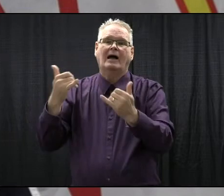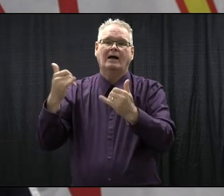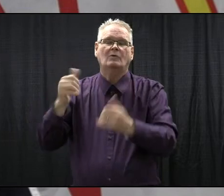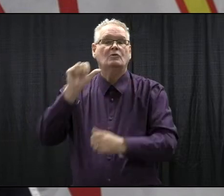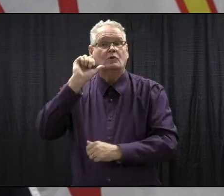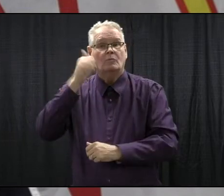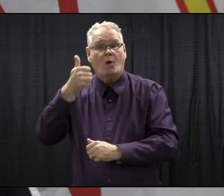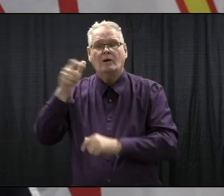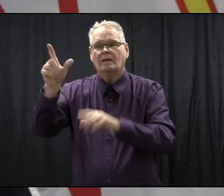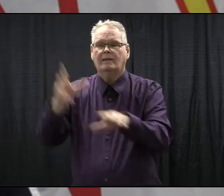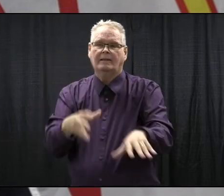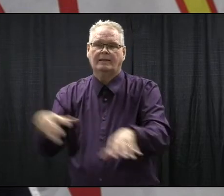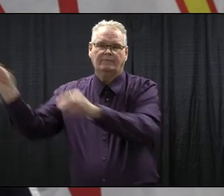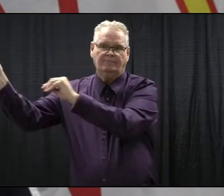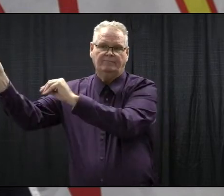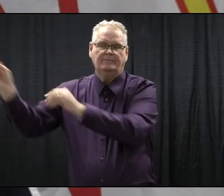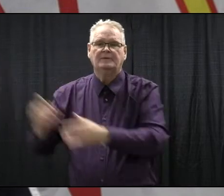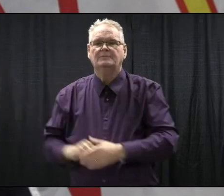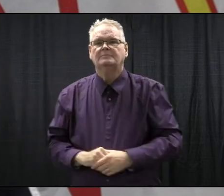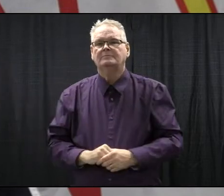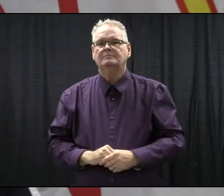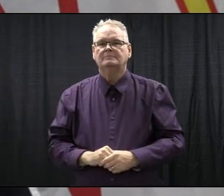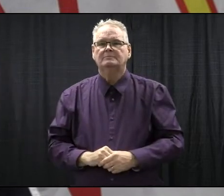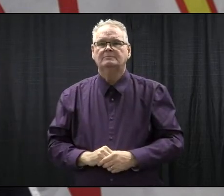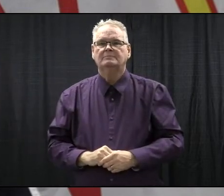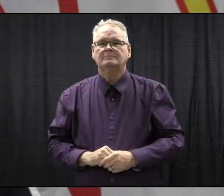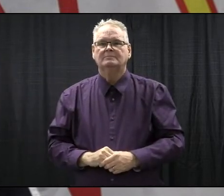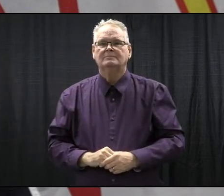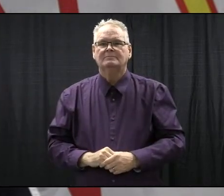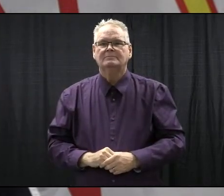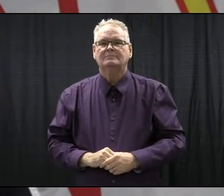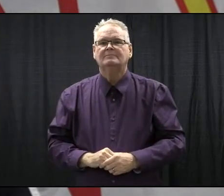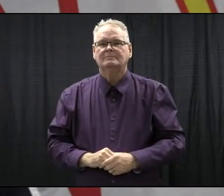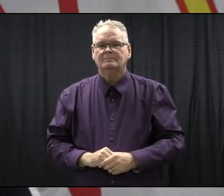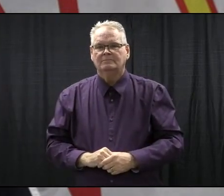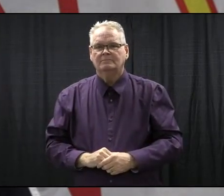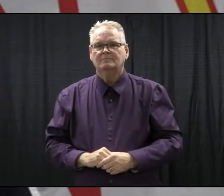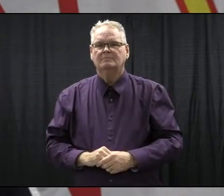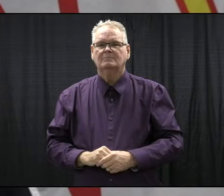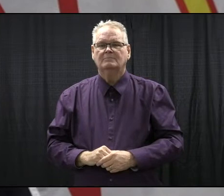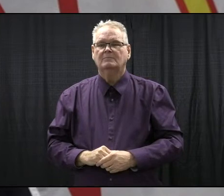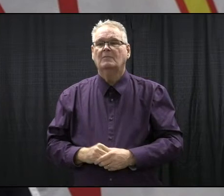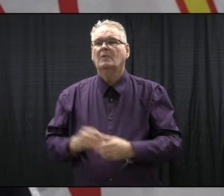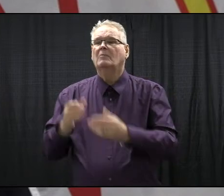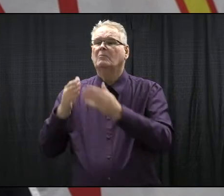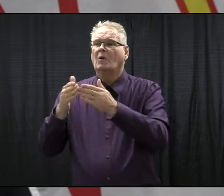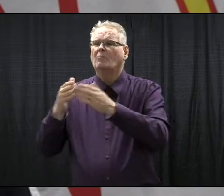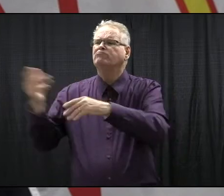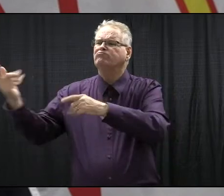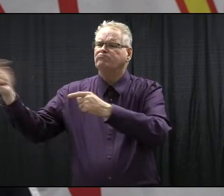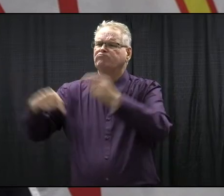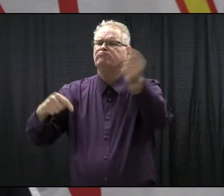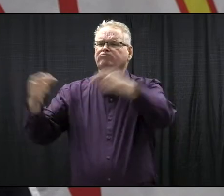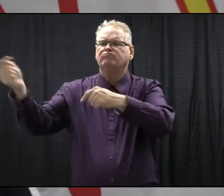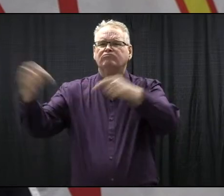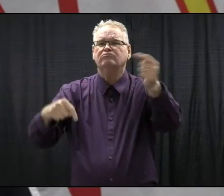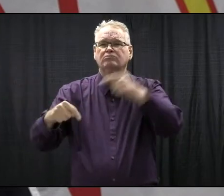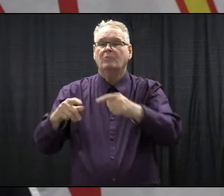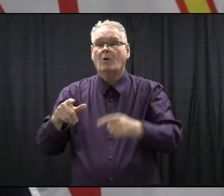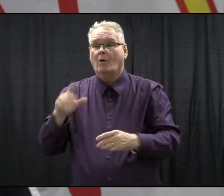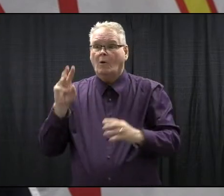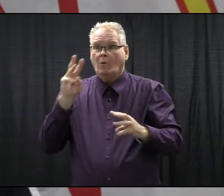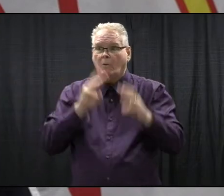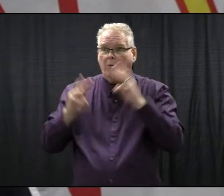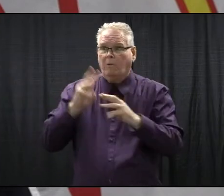and the province's position as a first port for many vessels sailing in the Atlantic Ocean. I want to again recognize and